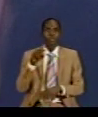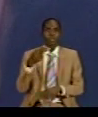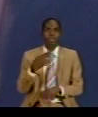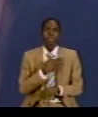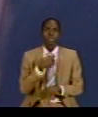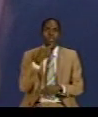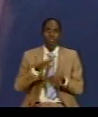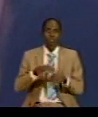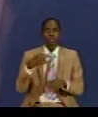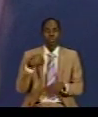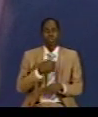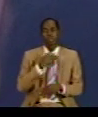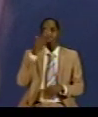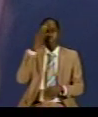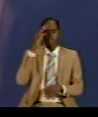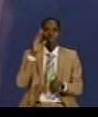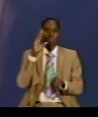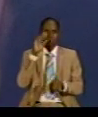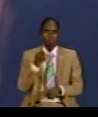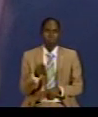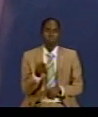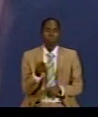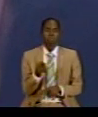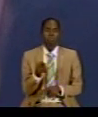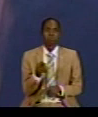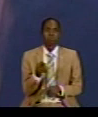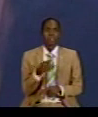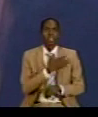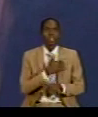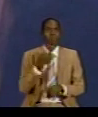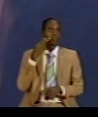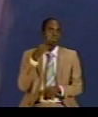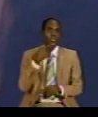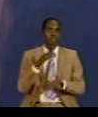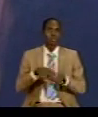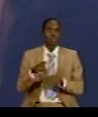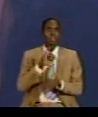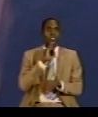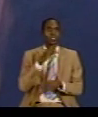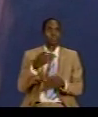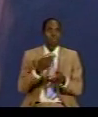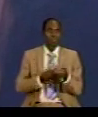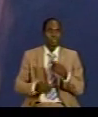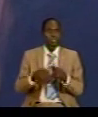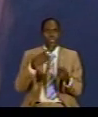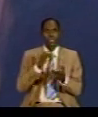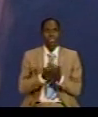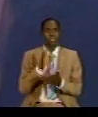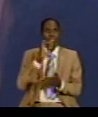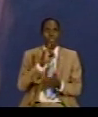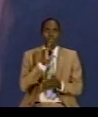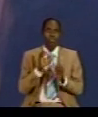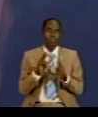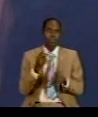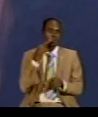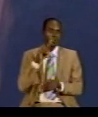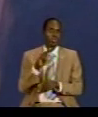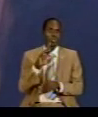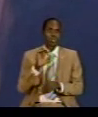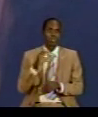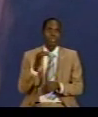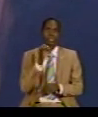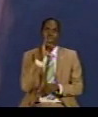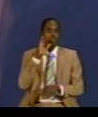well? And they said, He is well. And behold, Rachel his daughter cometh with the sheep. And he said,